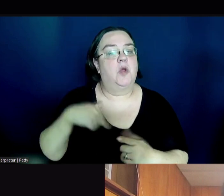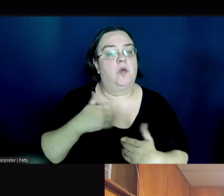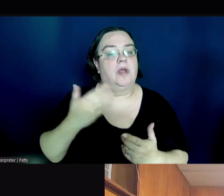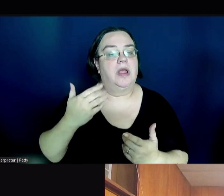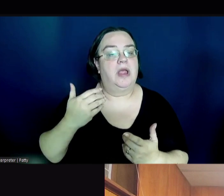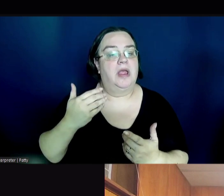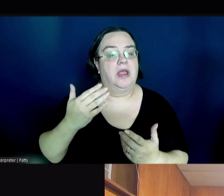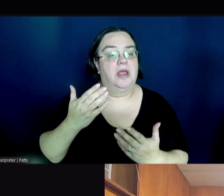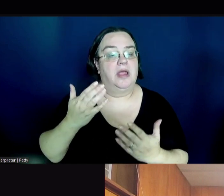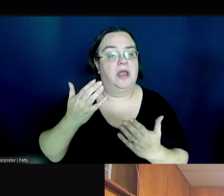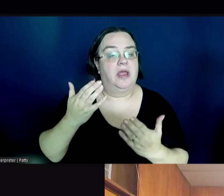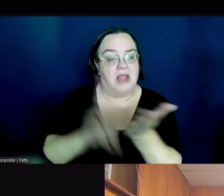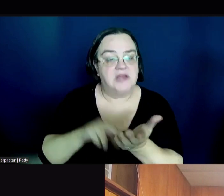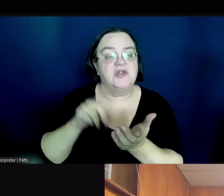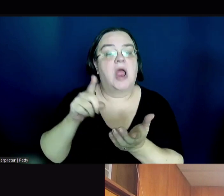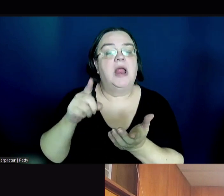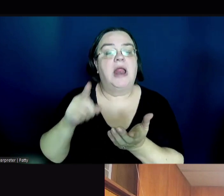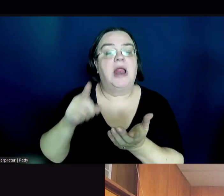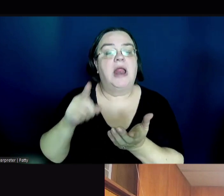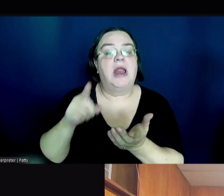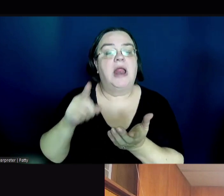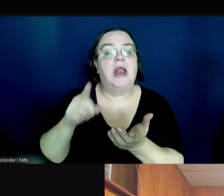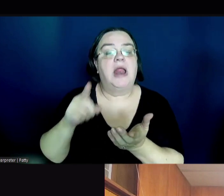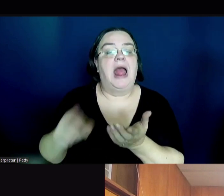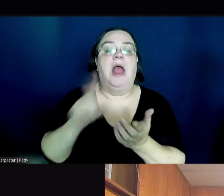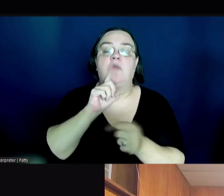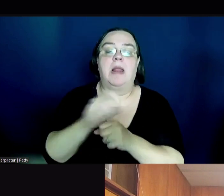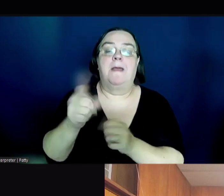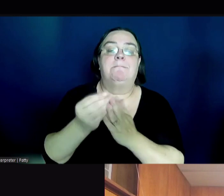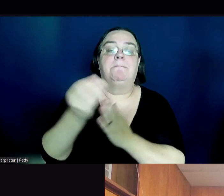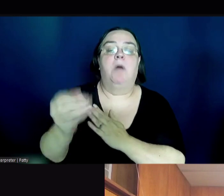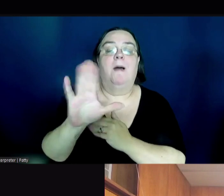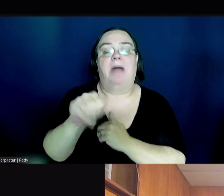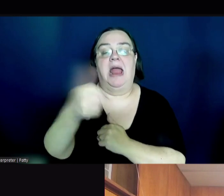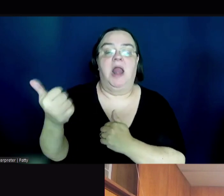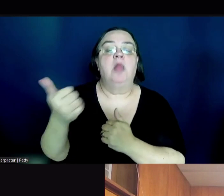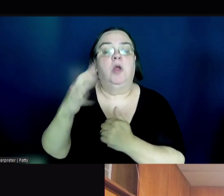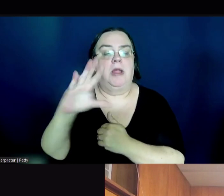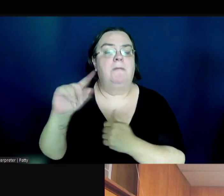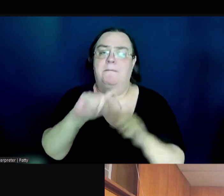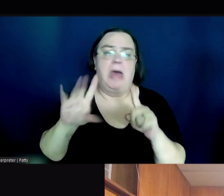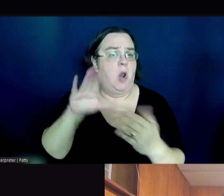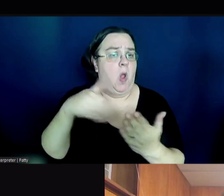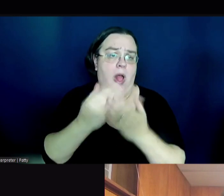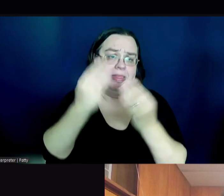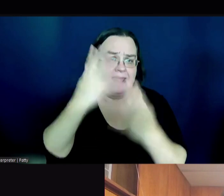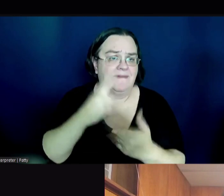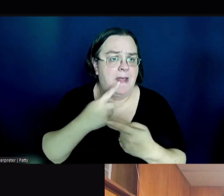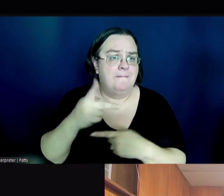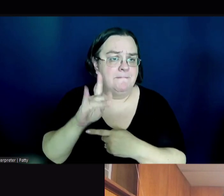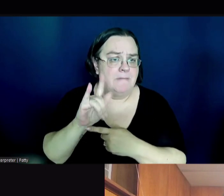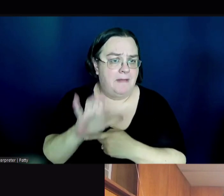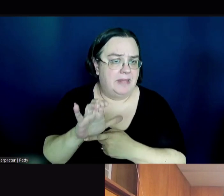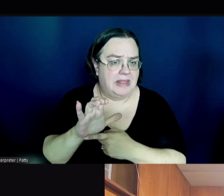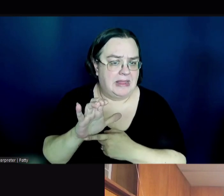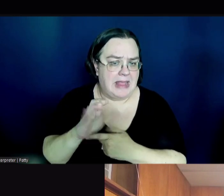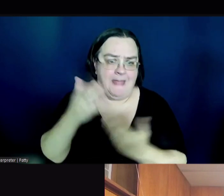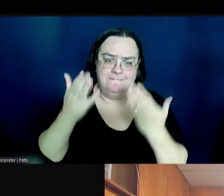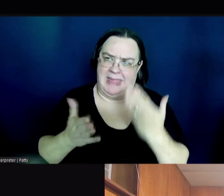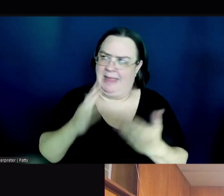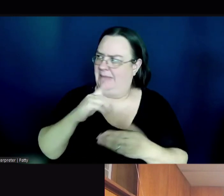actually got bought up by another company, but it's all public. And it may even be in my slide presentation, but